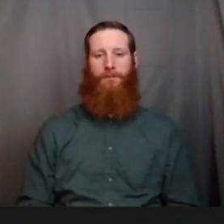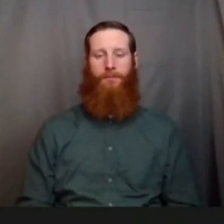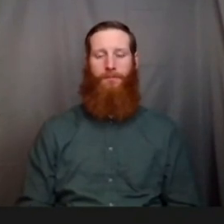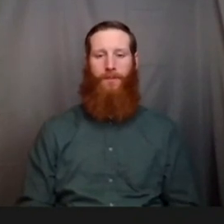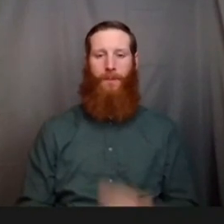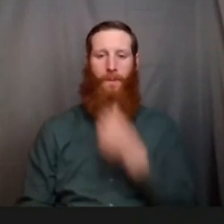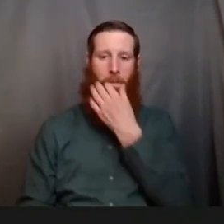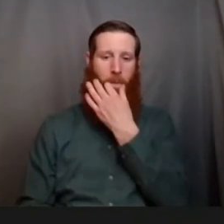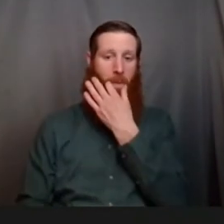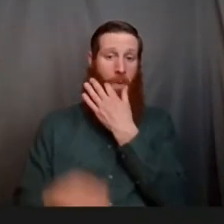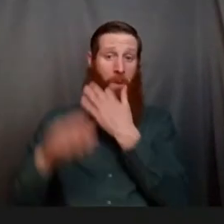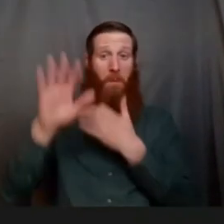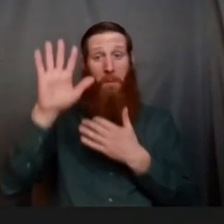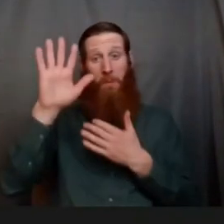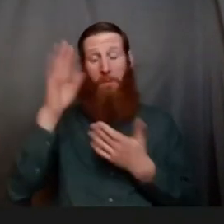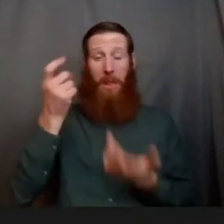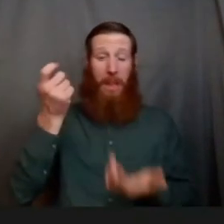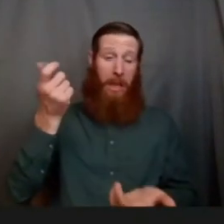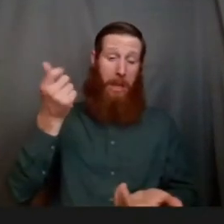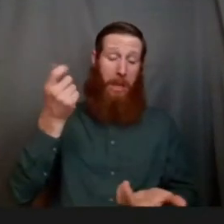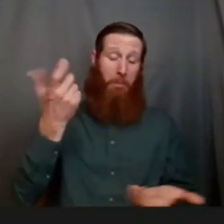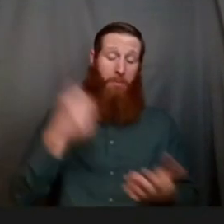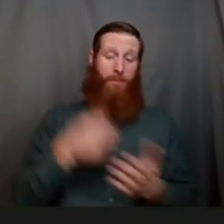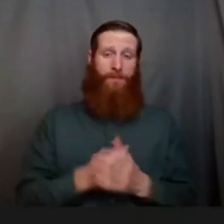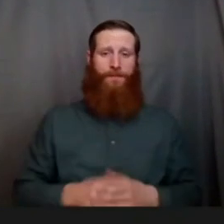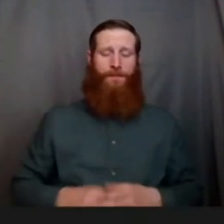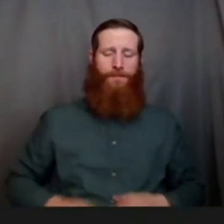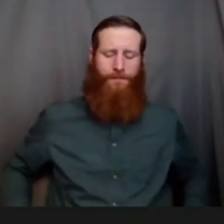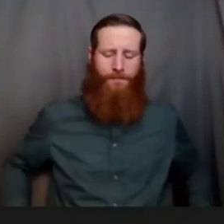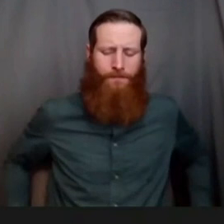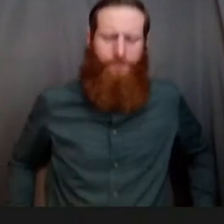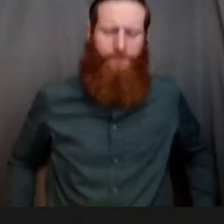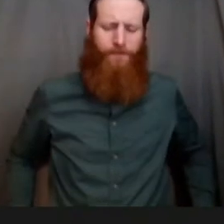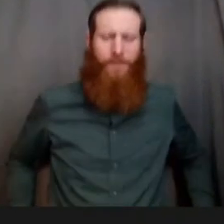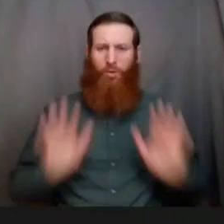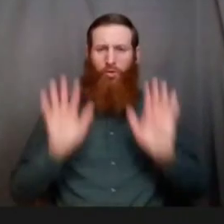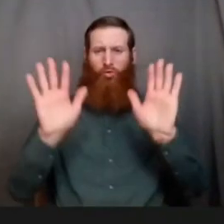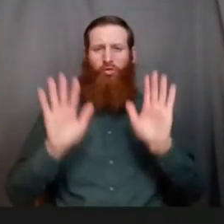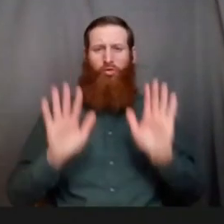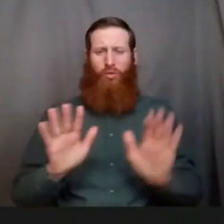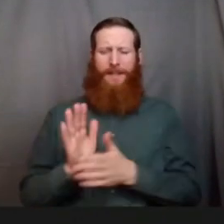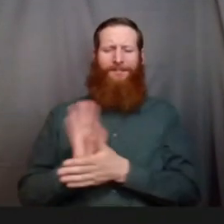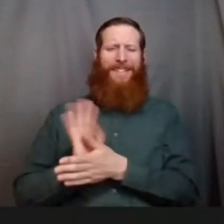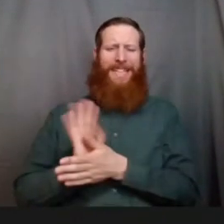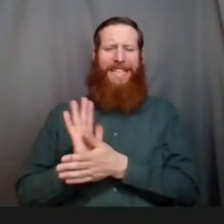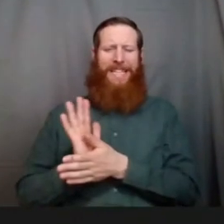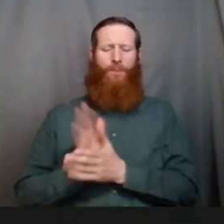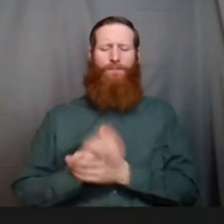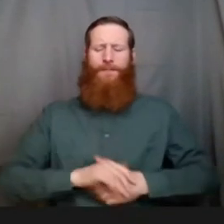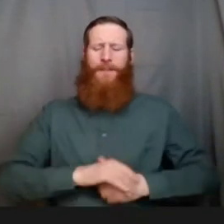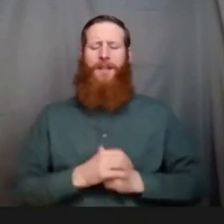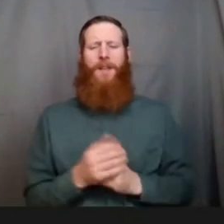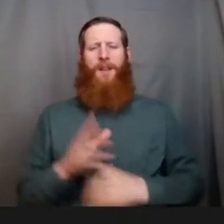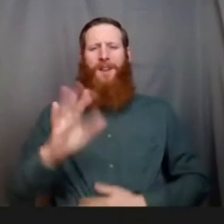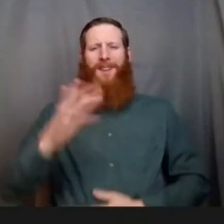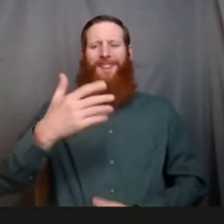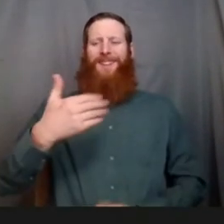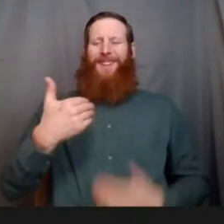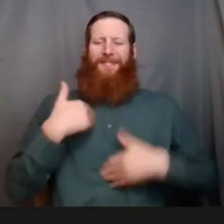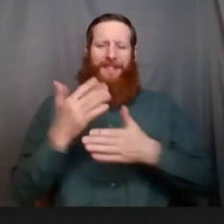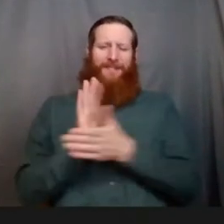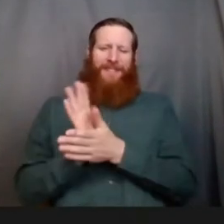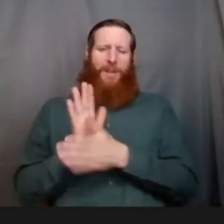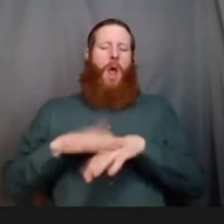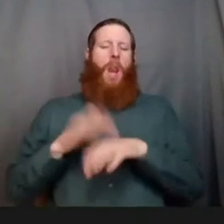I can address a little bit. And there's a great video that shows that. So students, when they enter, we have a great video online. Like I said